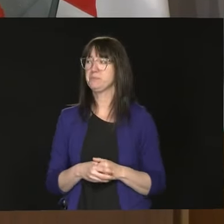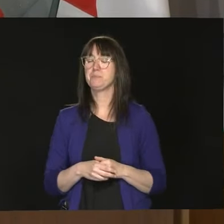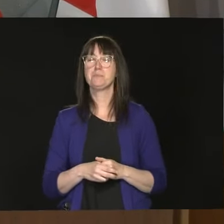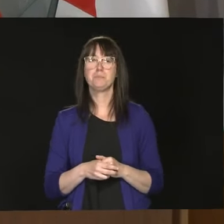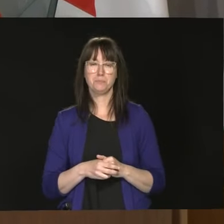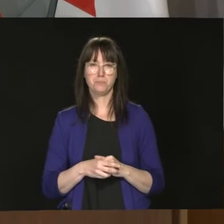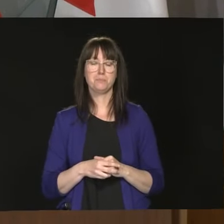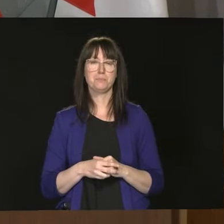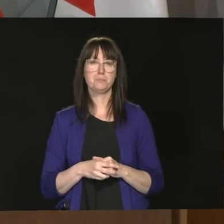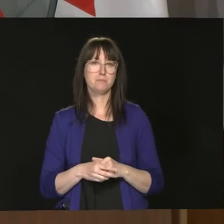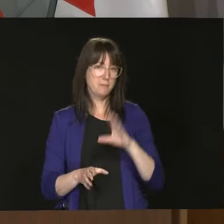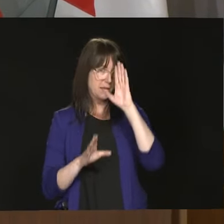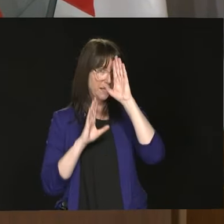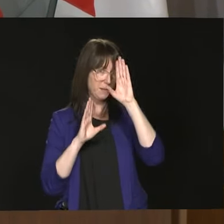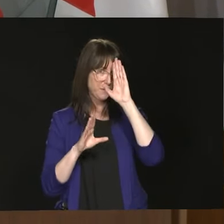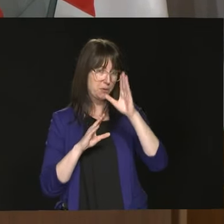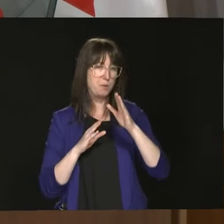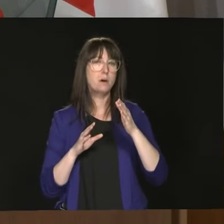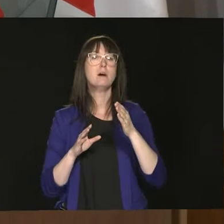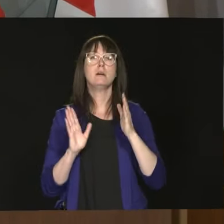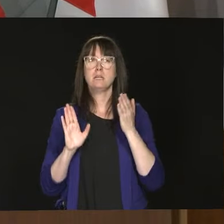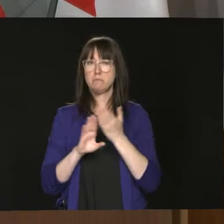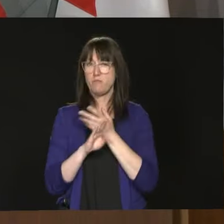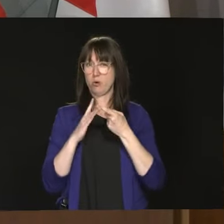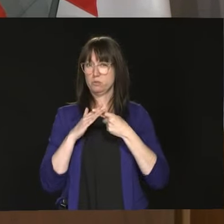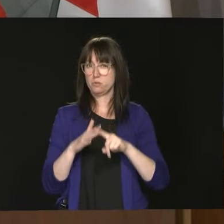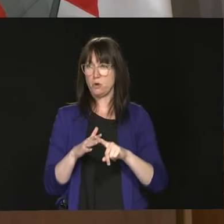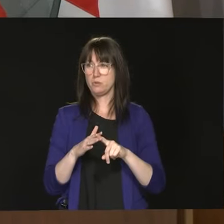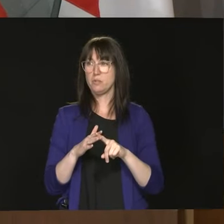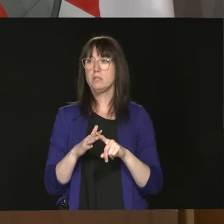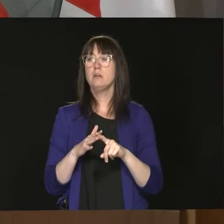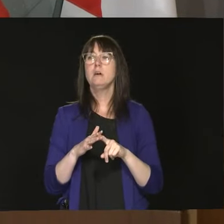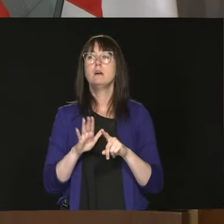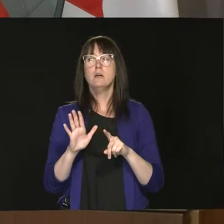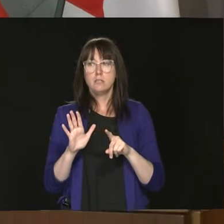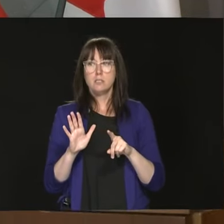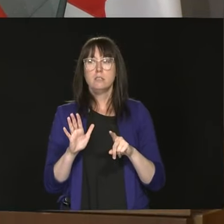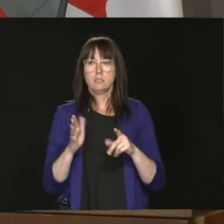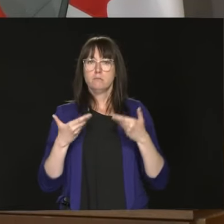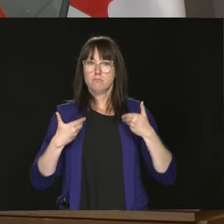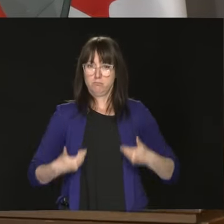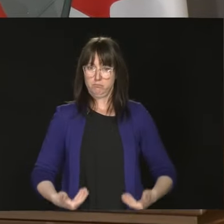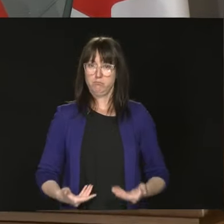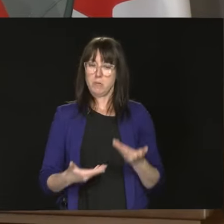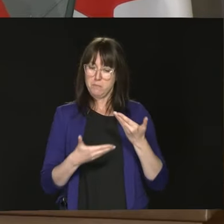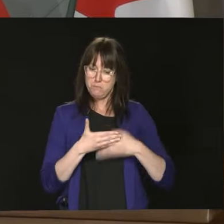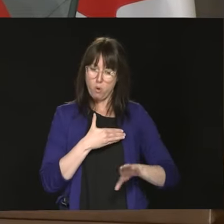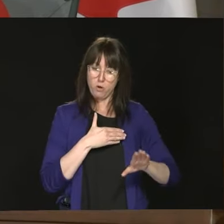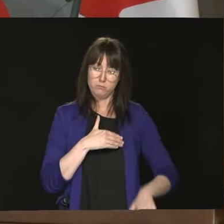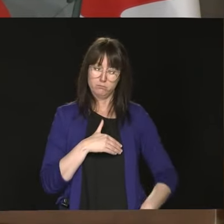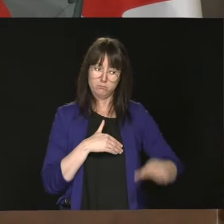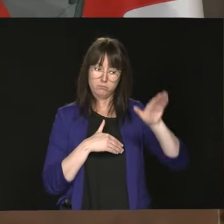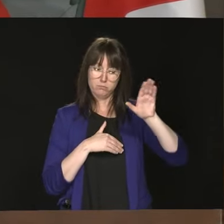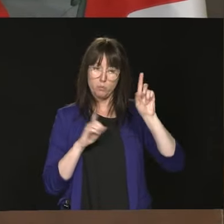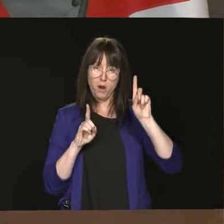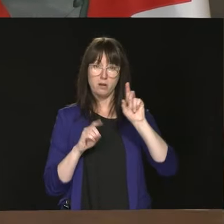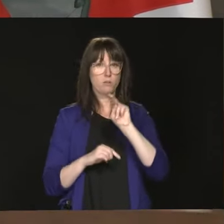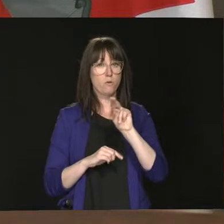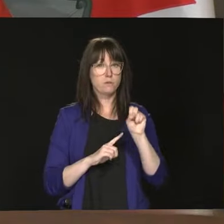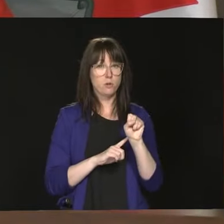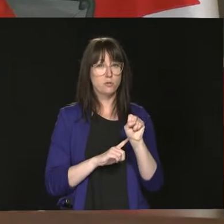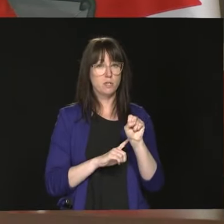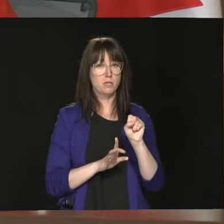I begin, let me say that as someone born and raised in Nova Scotia, my heart goes out to everyone